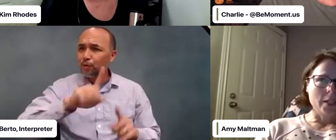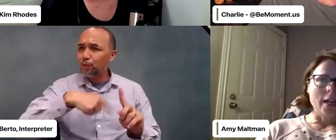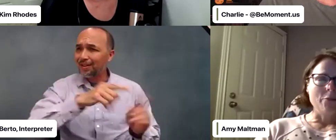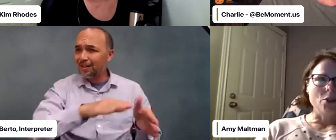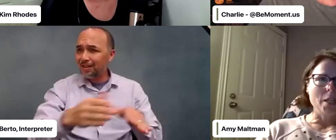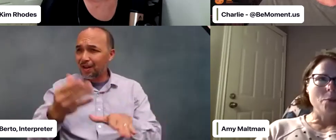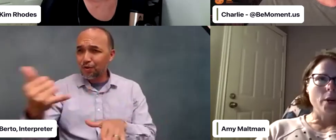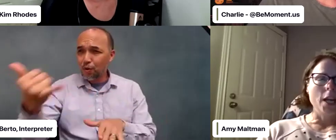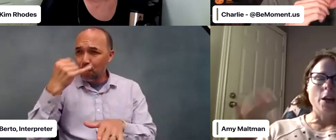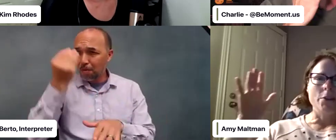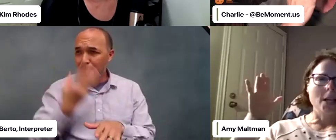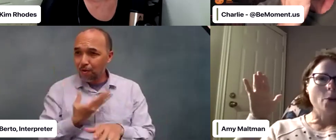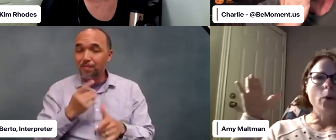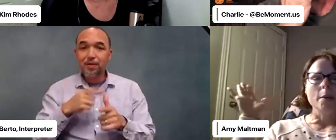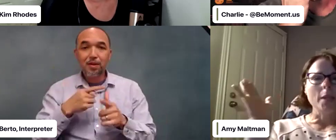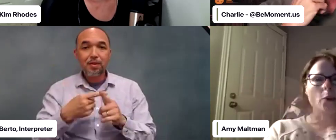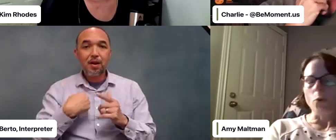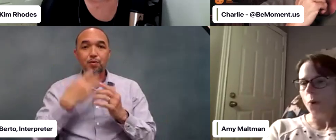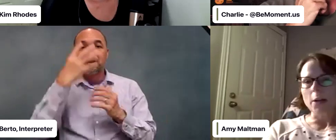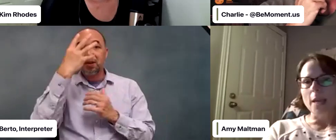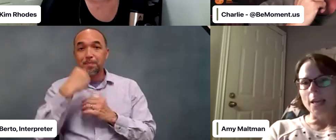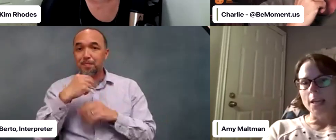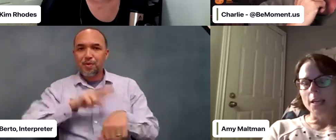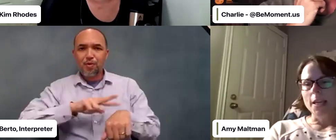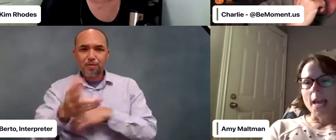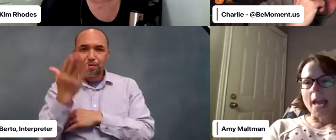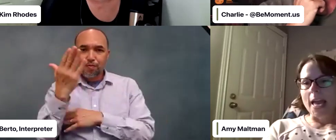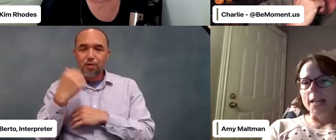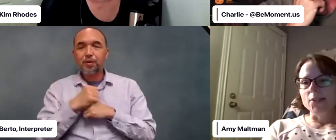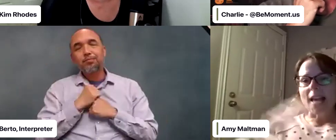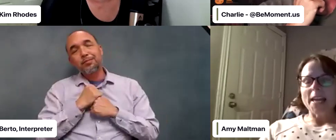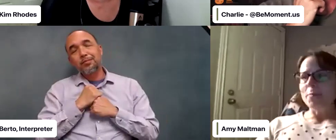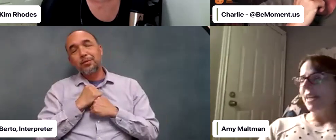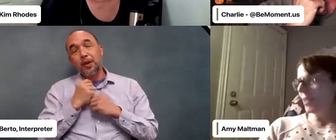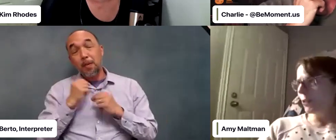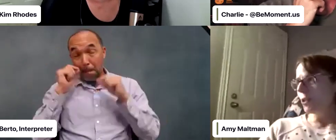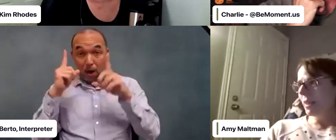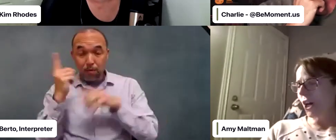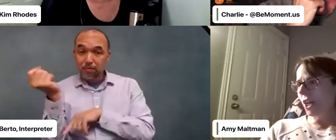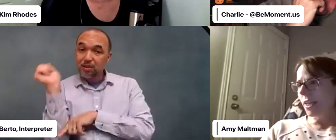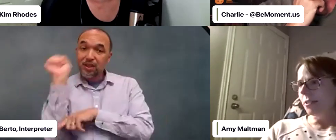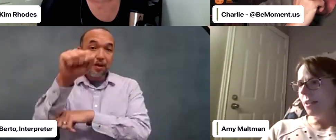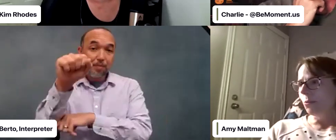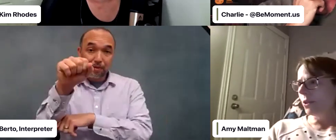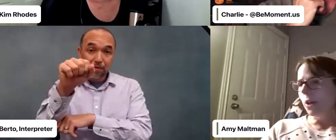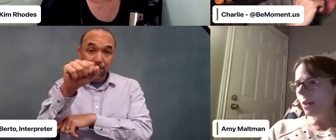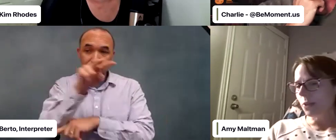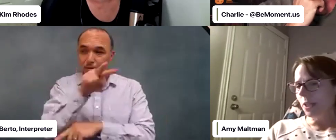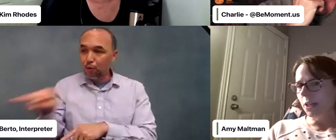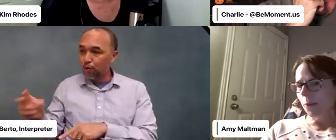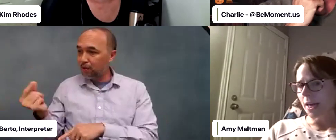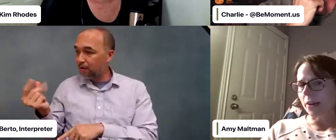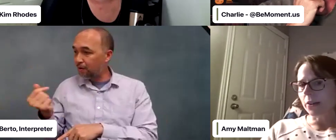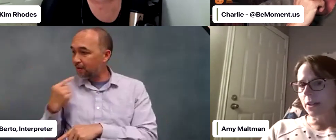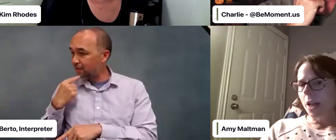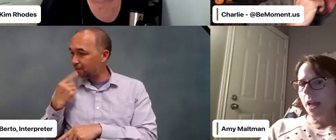a little after 3 in the morning. And all of a sudden, I woke up like wide awake and sat up. And I turned to my dog and I said, we're not alone in